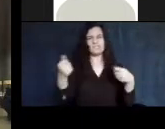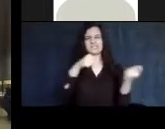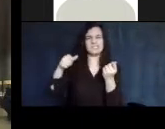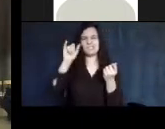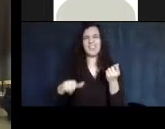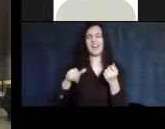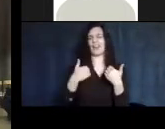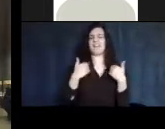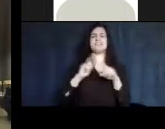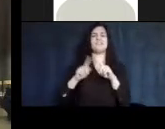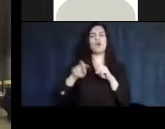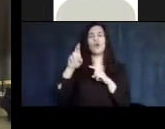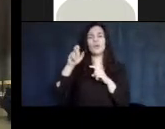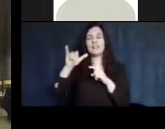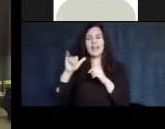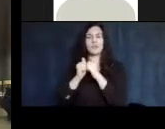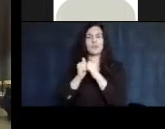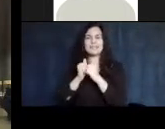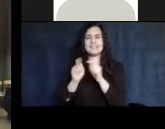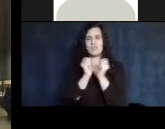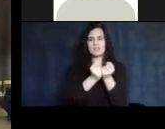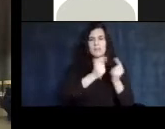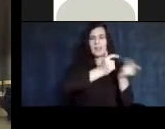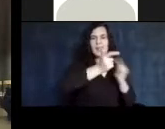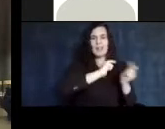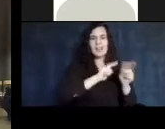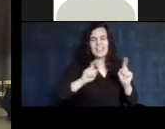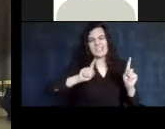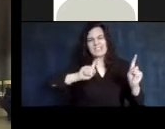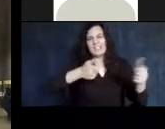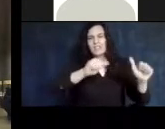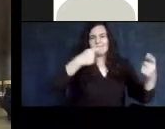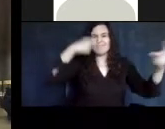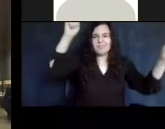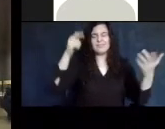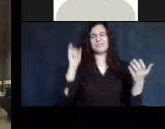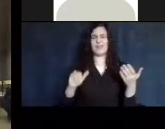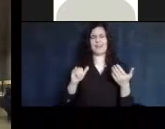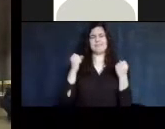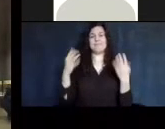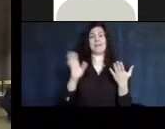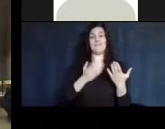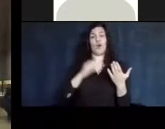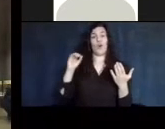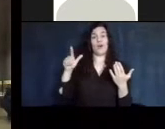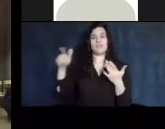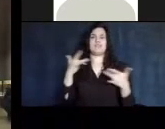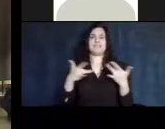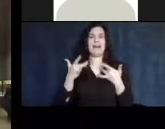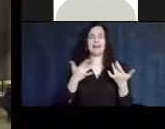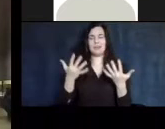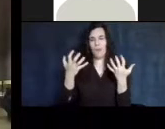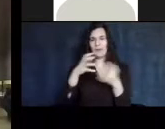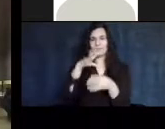it's a lot of fun and something that our orientation leaders really look forward to. So if you're interested in the first year